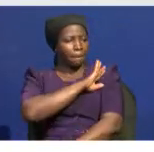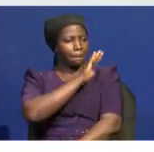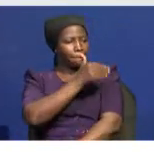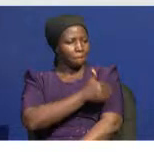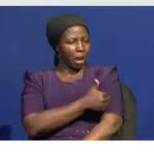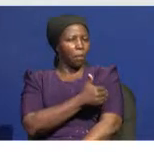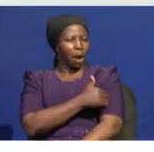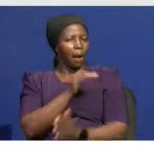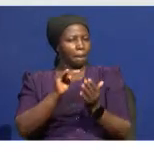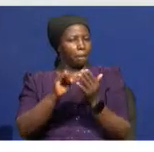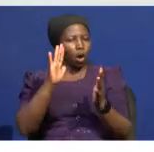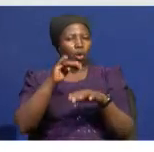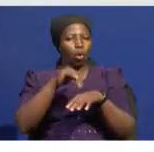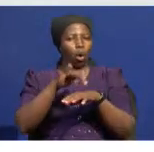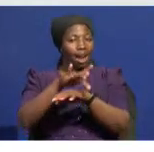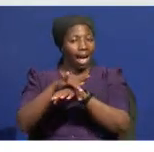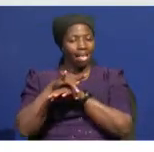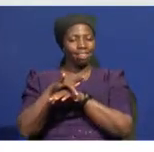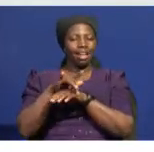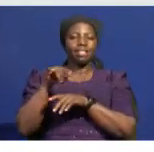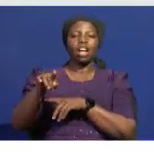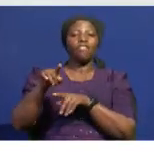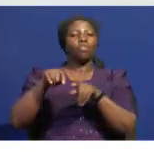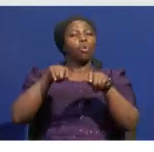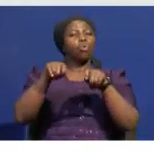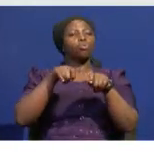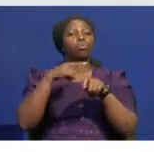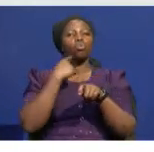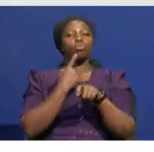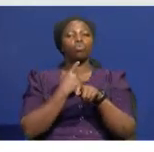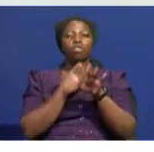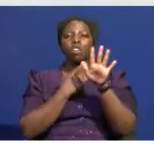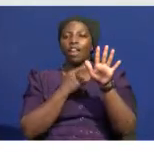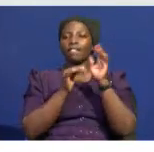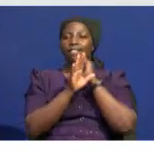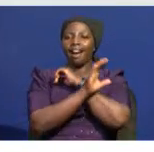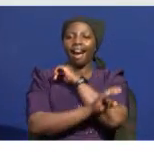earth is controlled by only five countries,